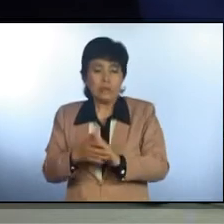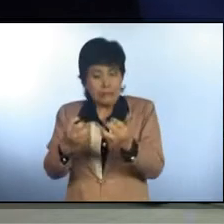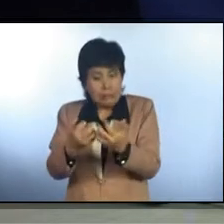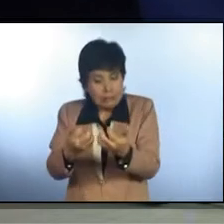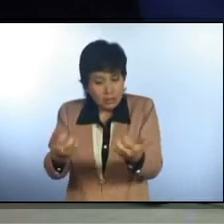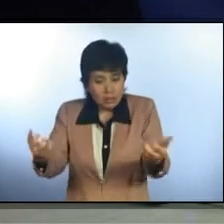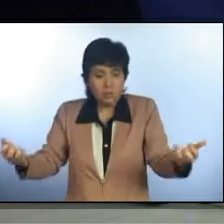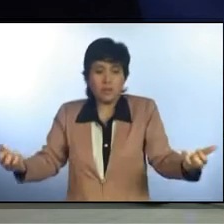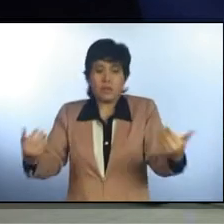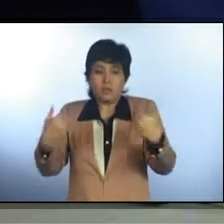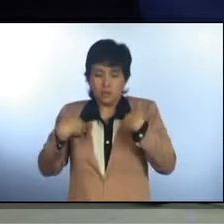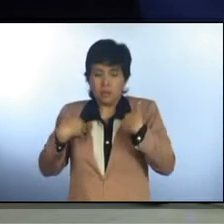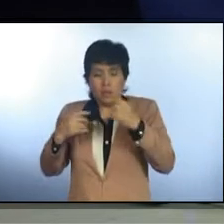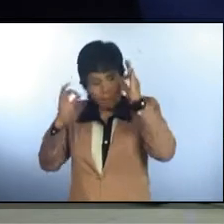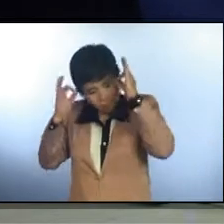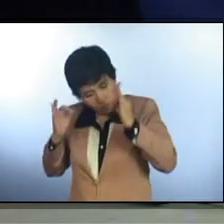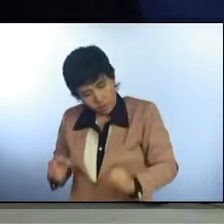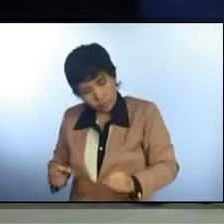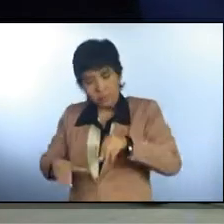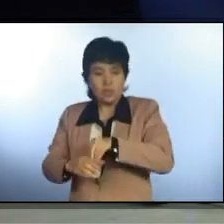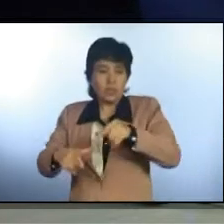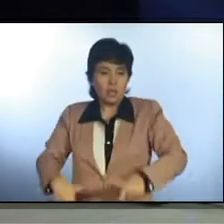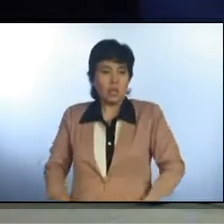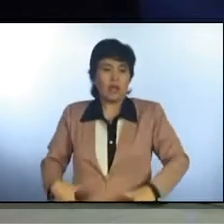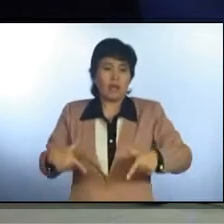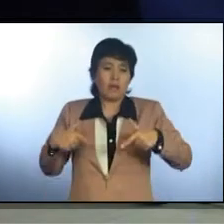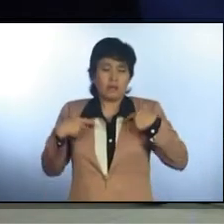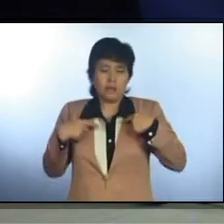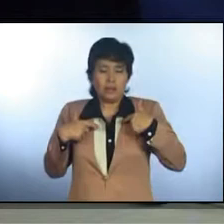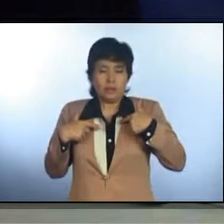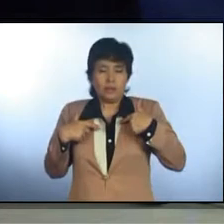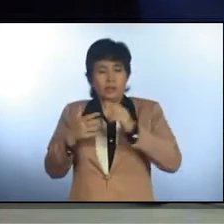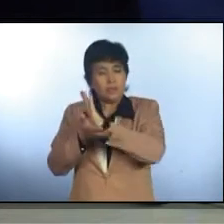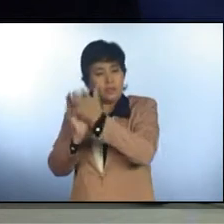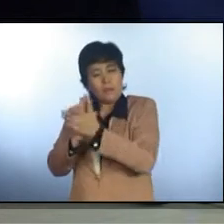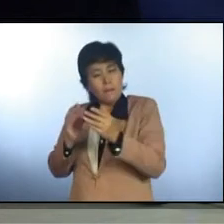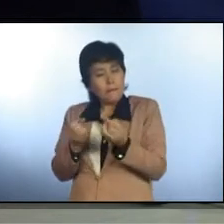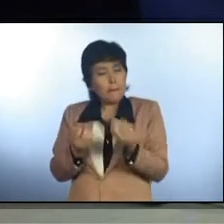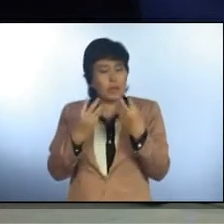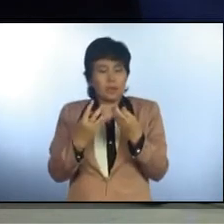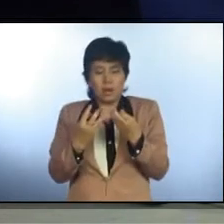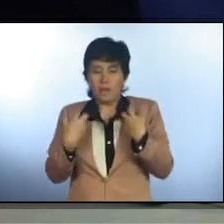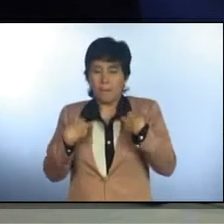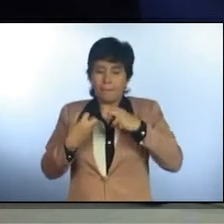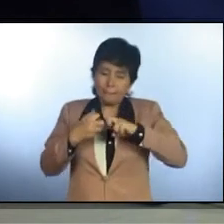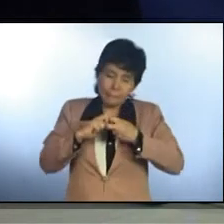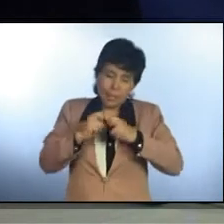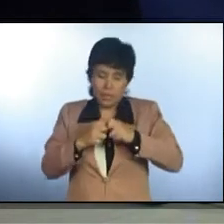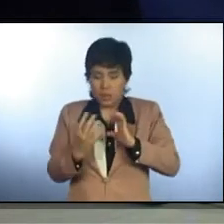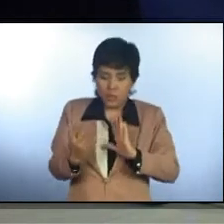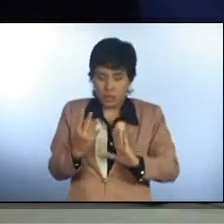separate way. They have to make decisions in life. They're in a new stage. So they're really in a really conflicting